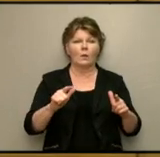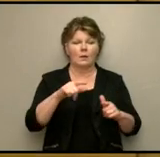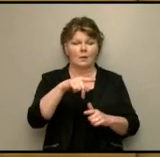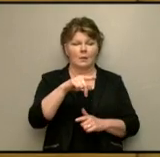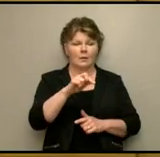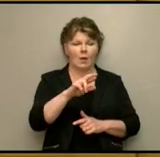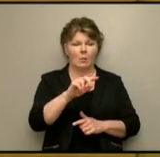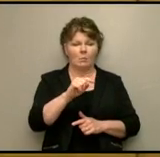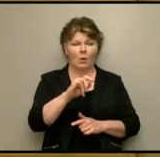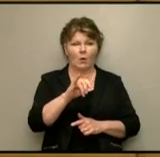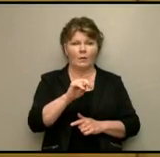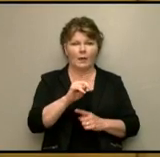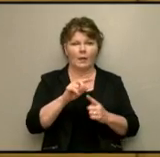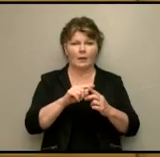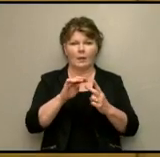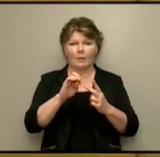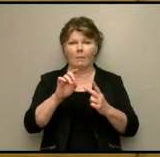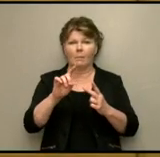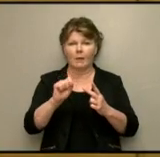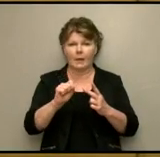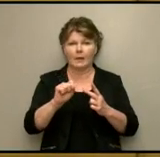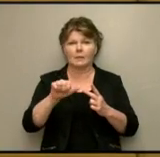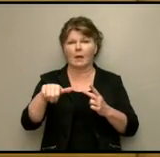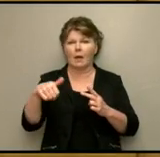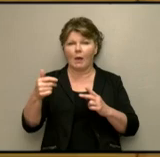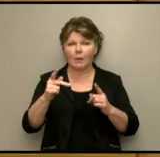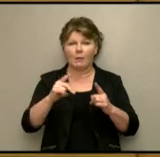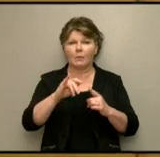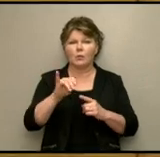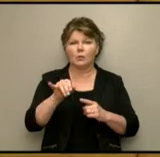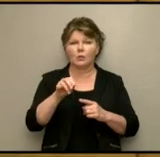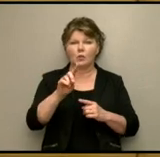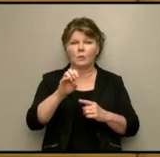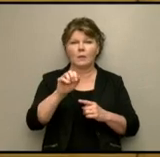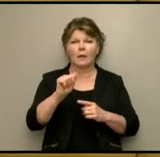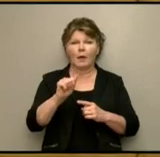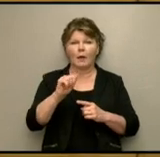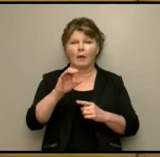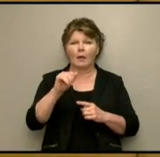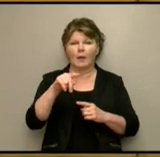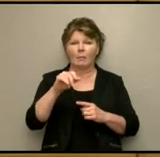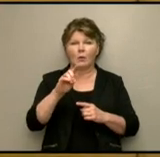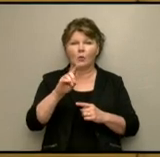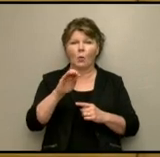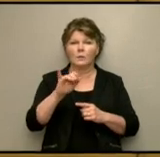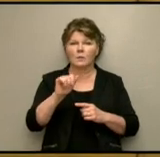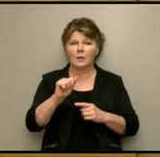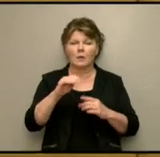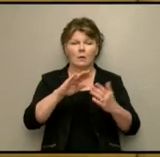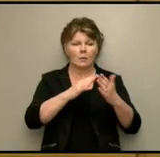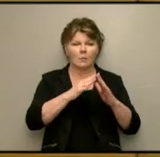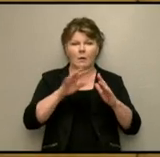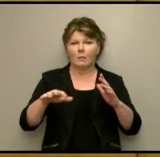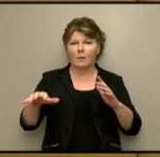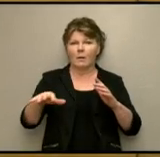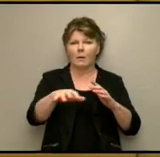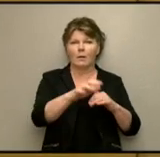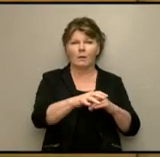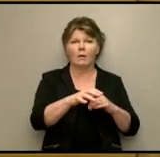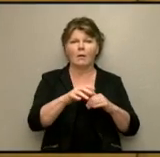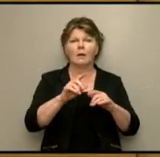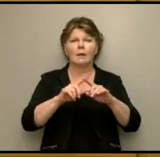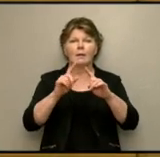and Elamites and residents of Mesopotamia, Judea and Cappadocia, Pontus and Asia, Phrygia and